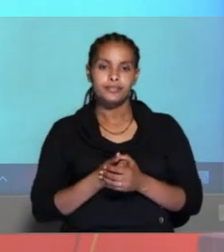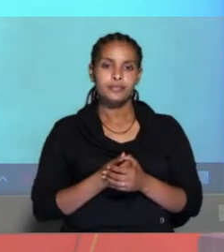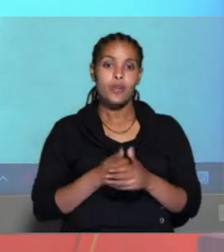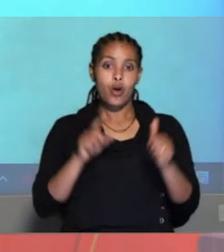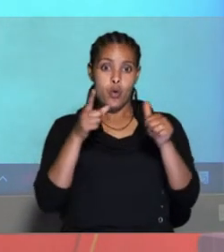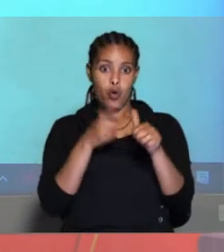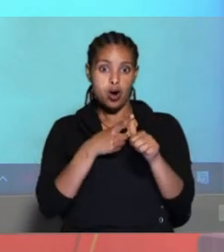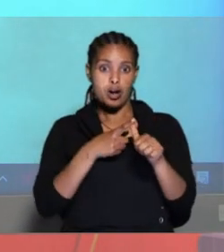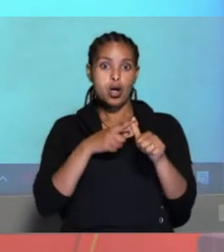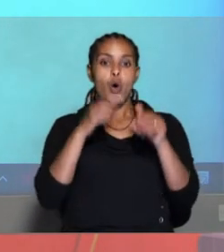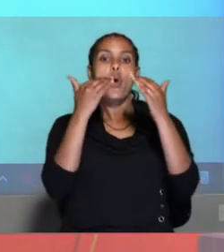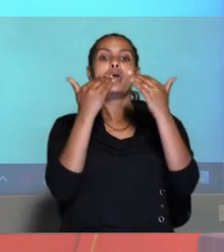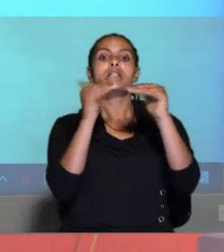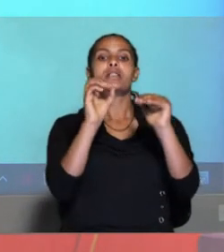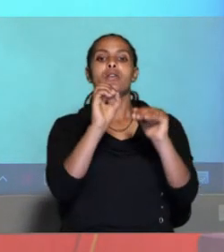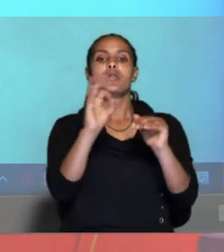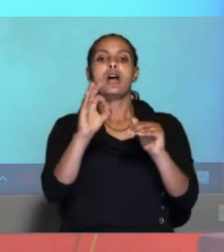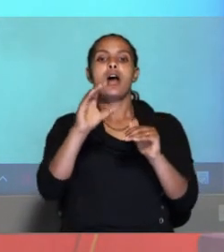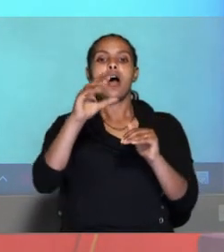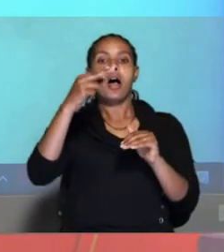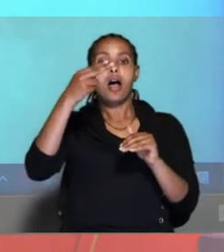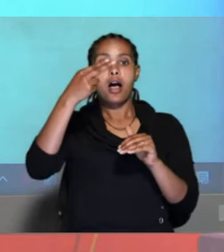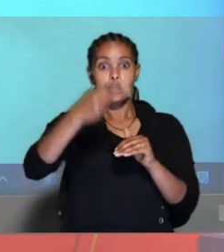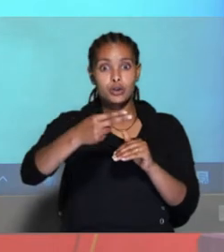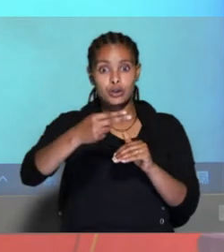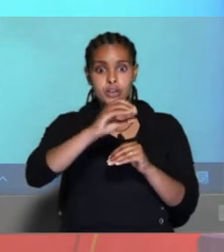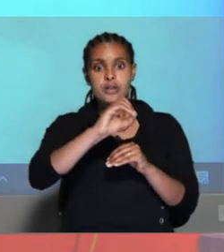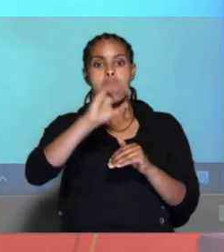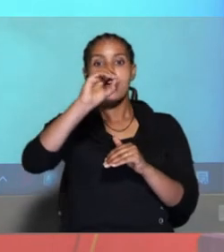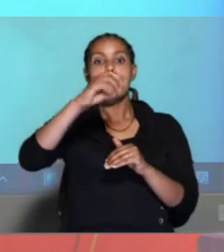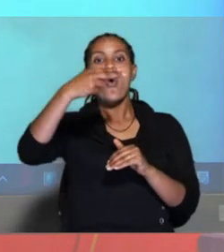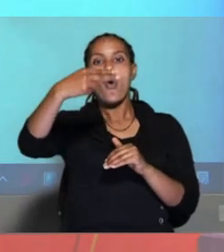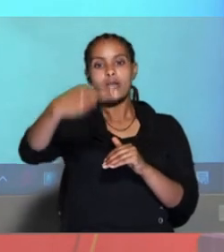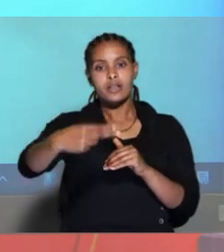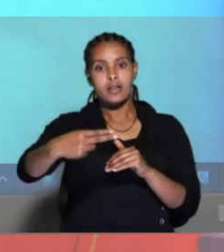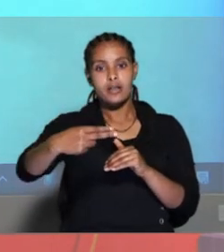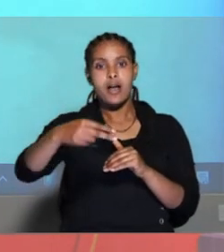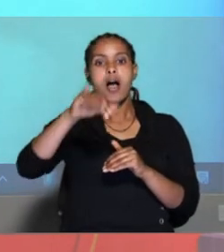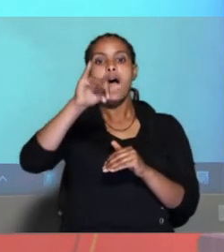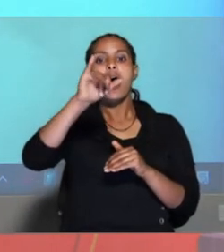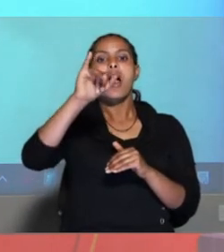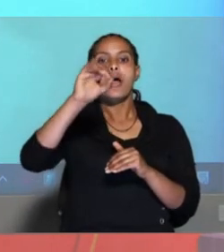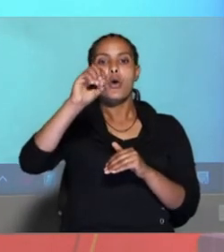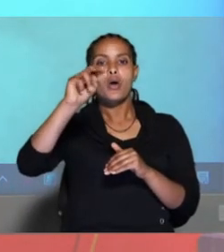1. Concentration of hydrogen and hydroxide ions.